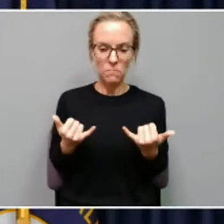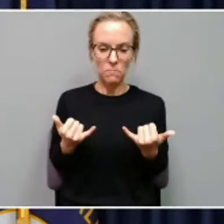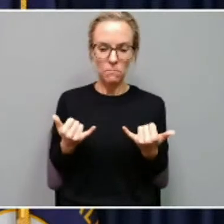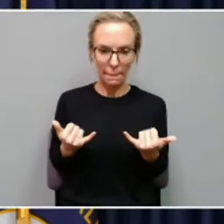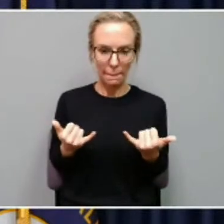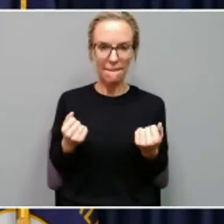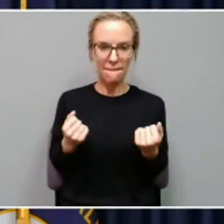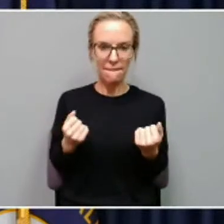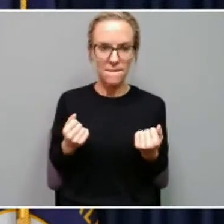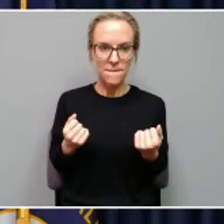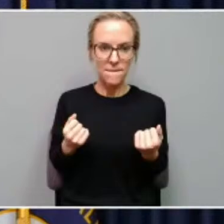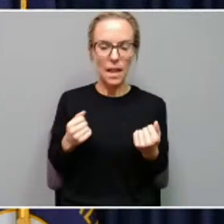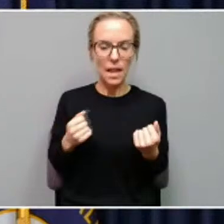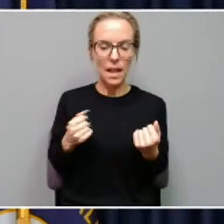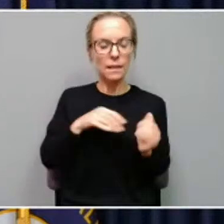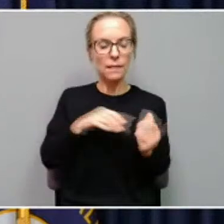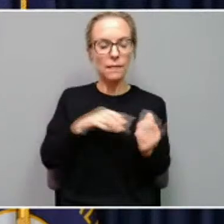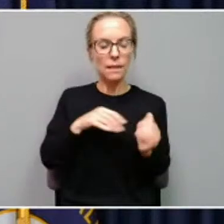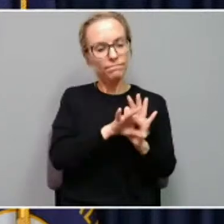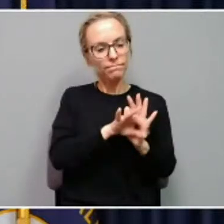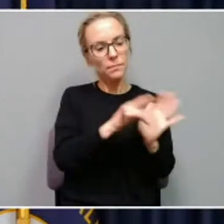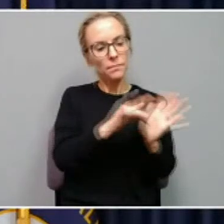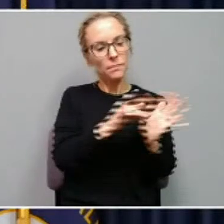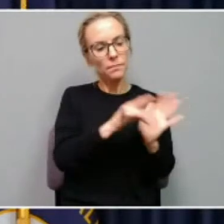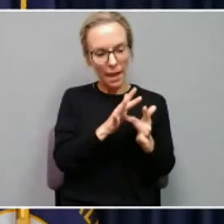verse from the Bible that talks about the same thing,